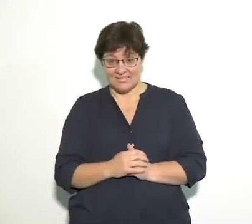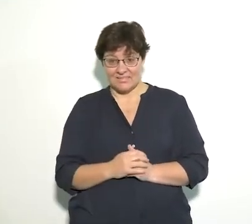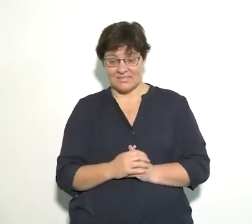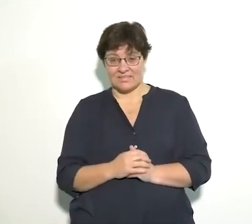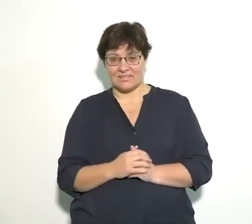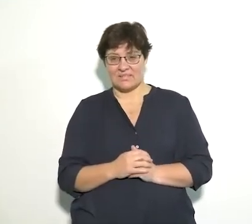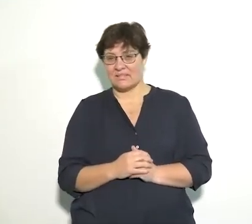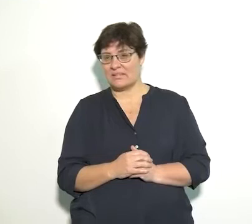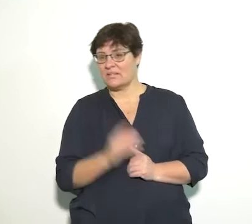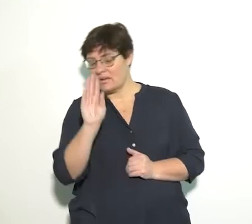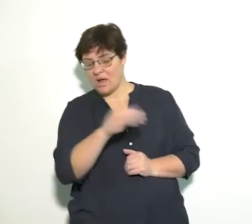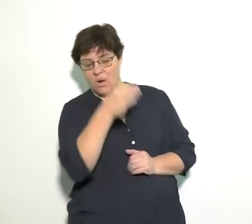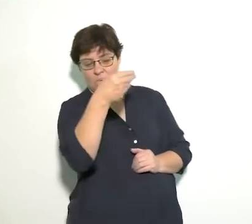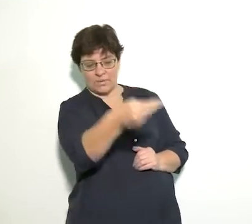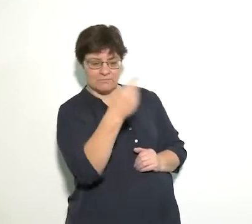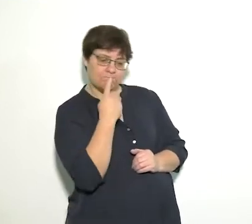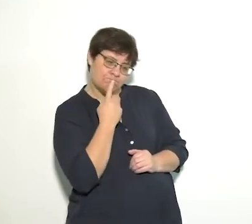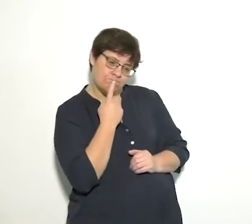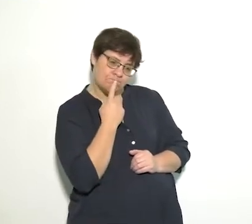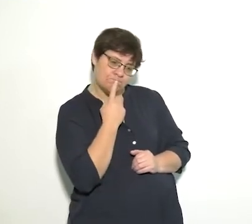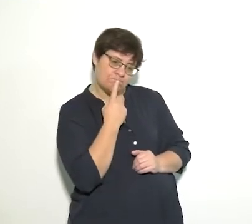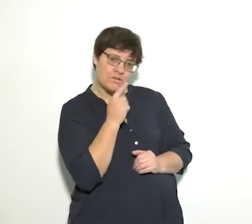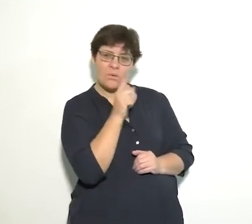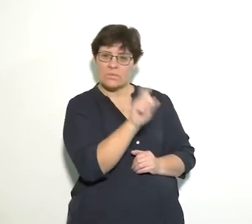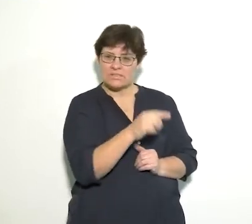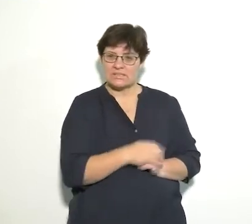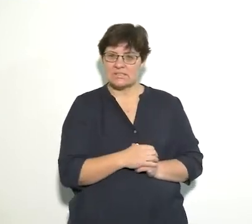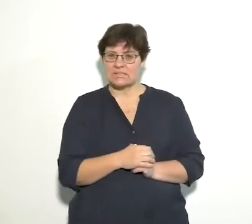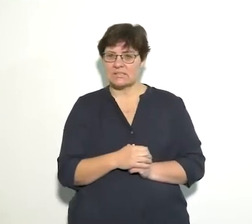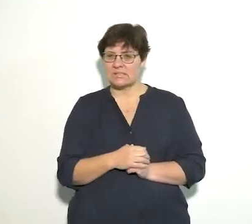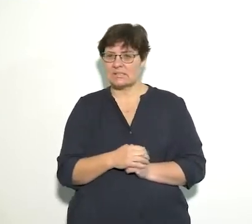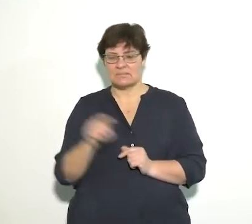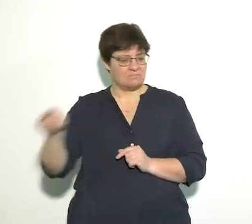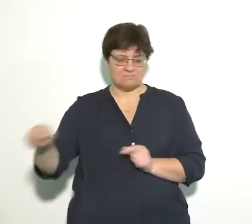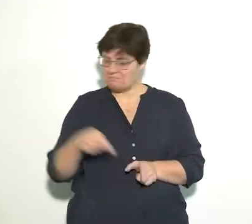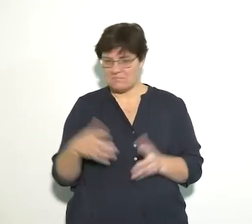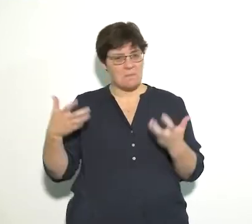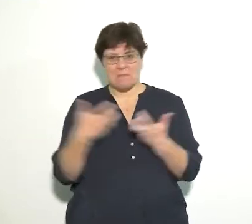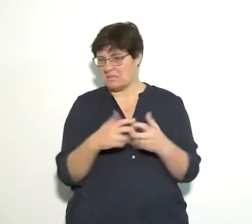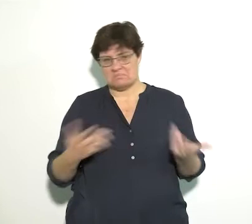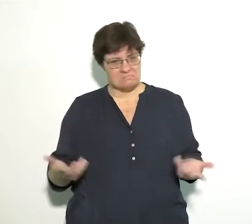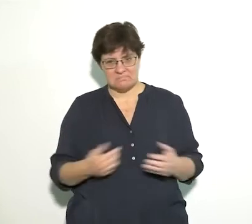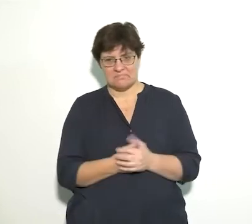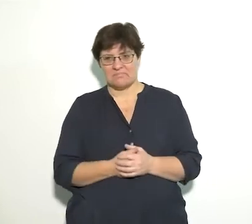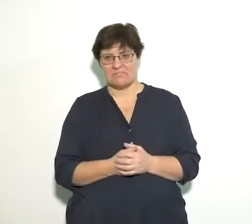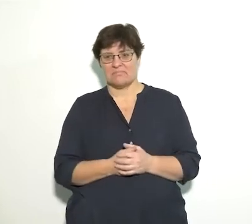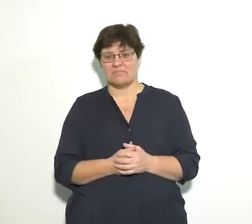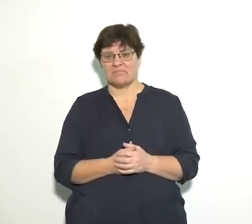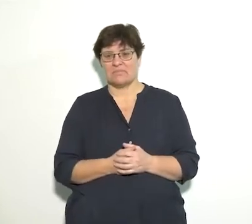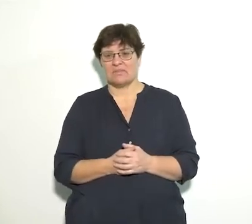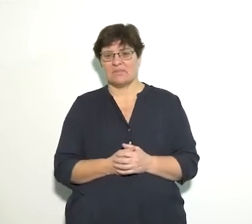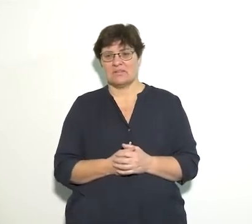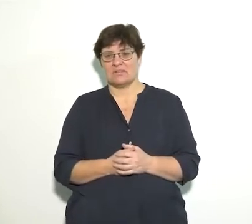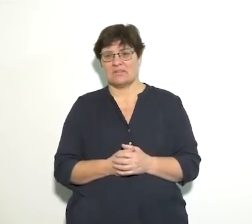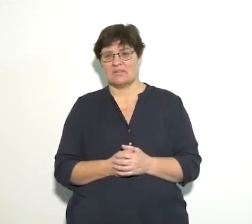And let's turn over 1 card at a time. It's not a match, much and with, not a match.